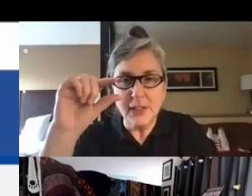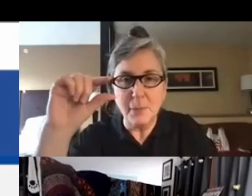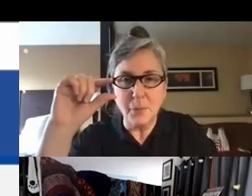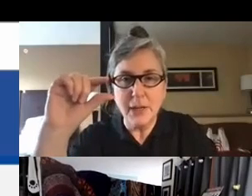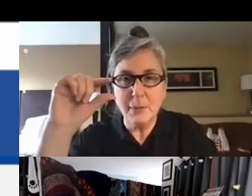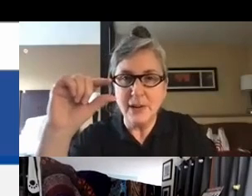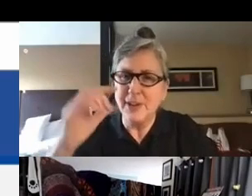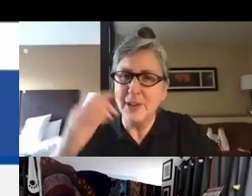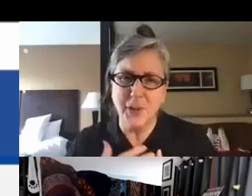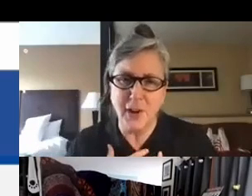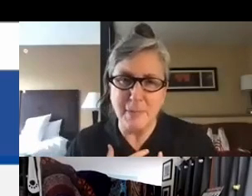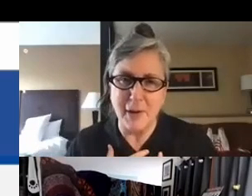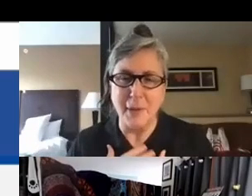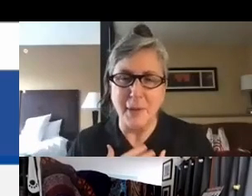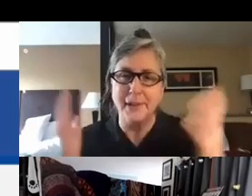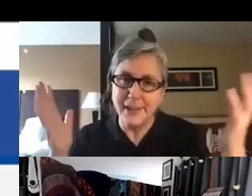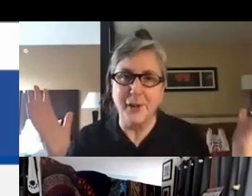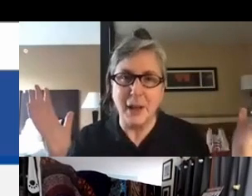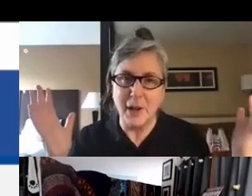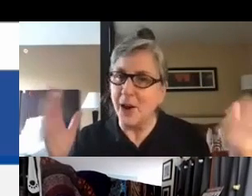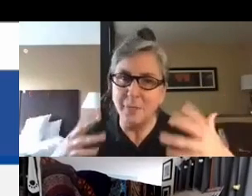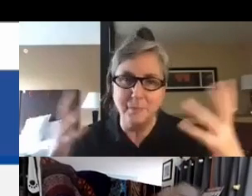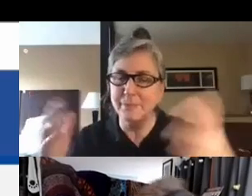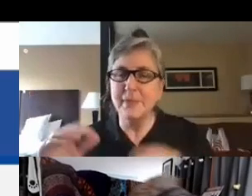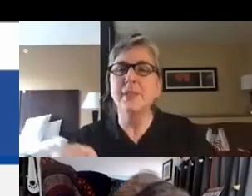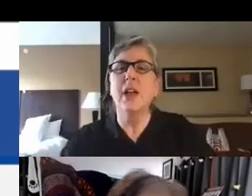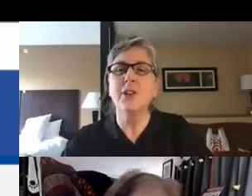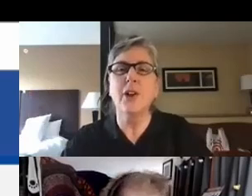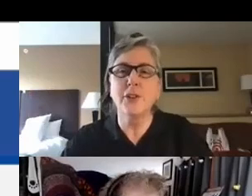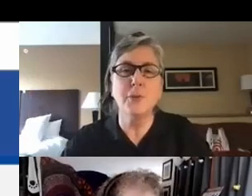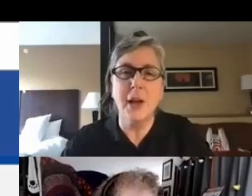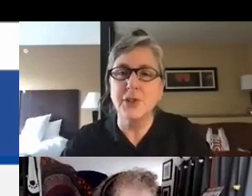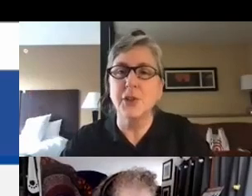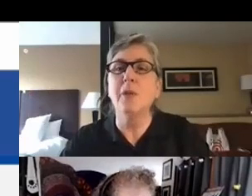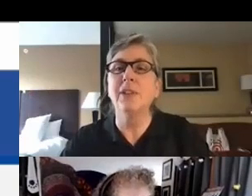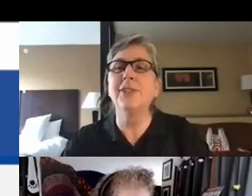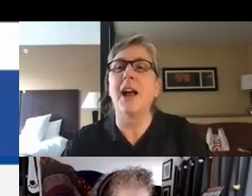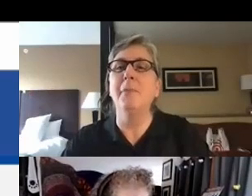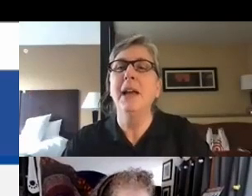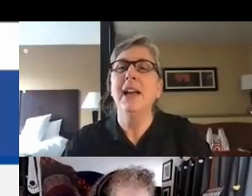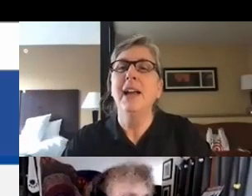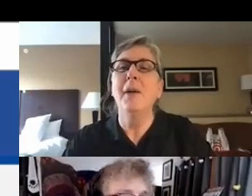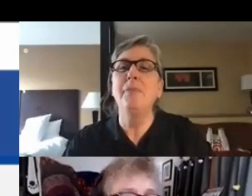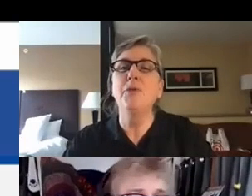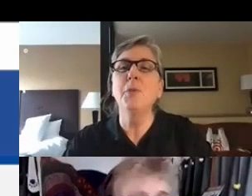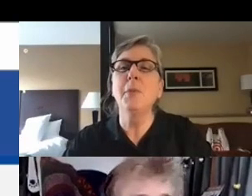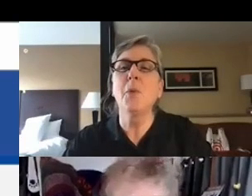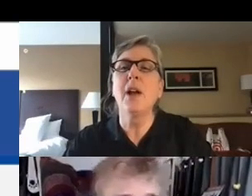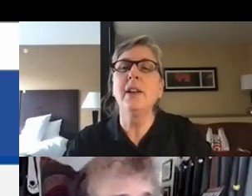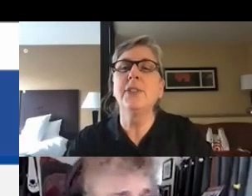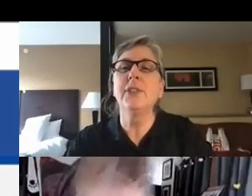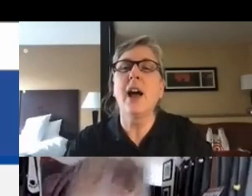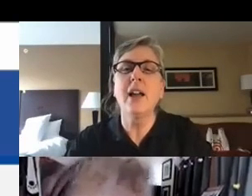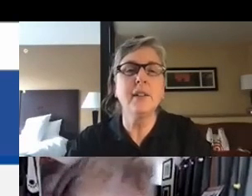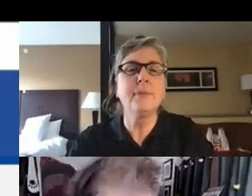to keep it pretty brief, and I'm sorry about that, but you know how we are. I talked too much, so you have less time. Room number